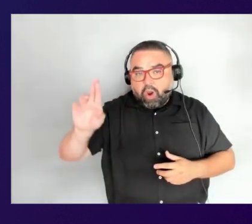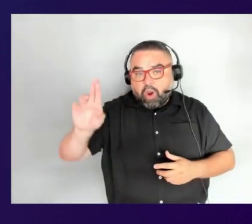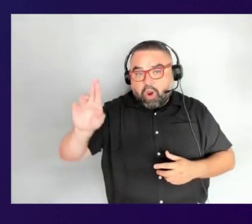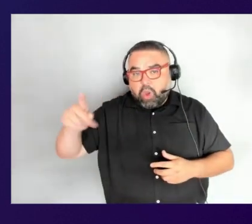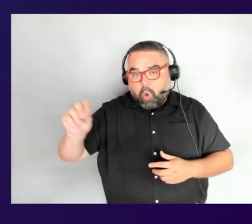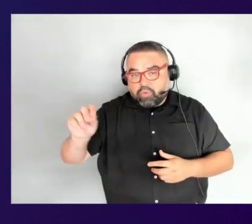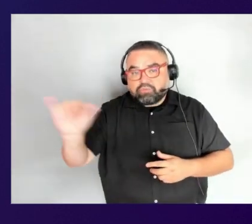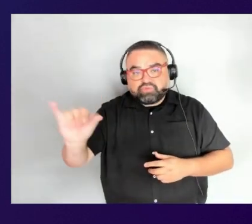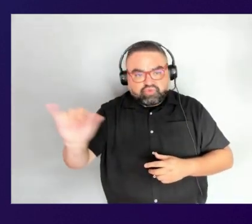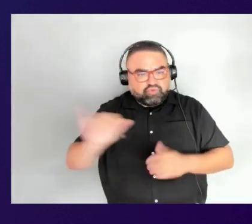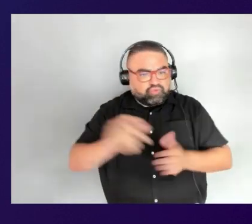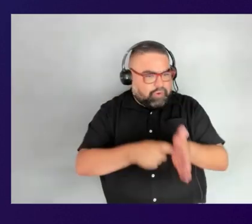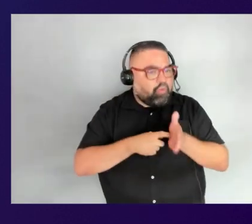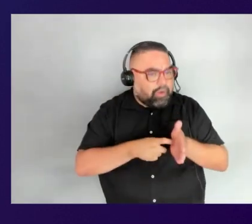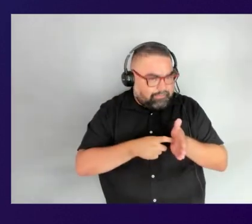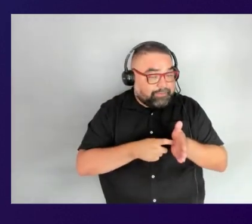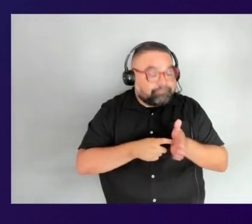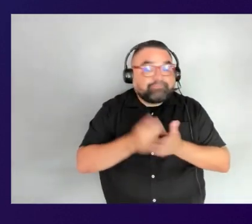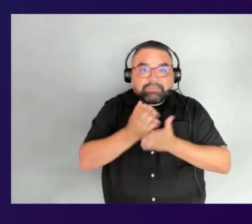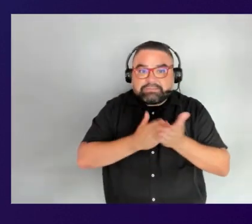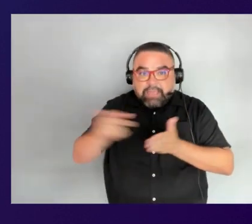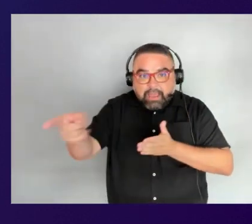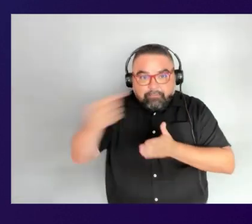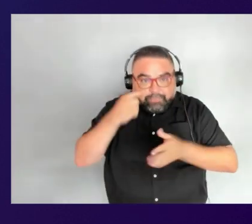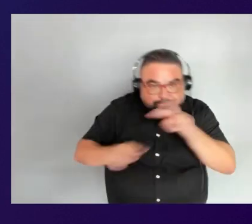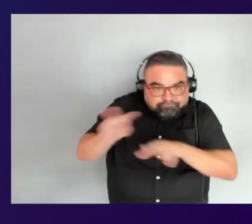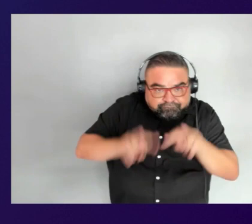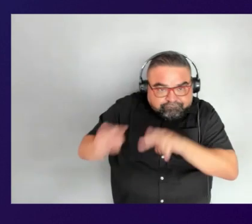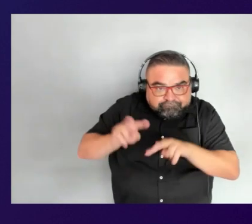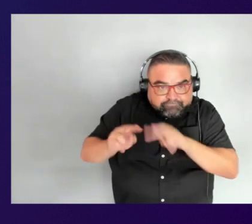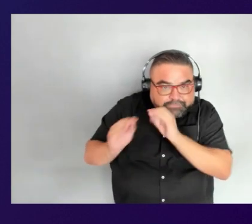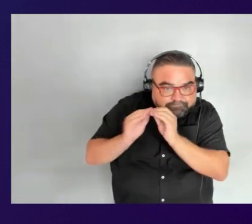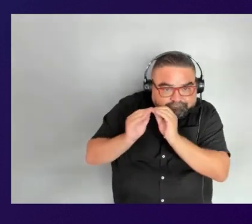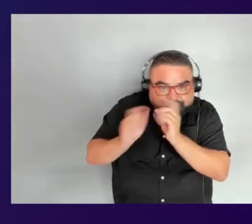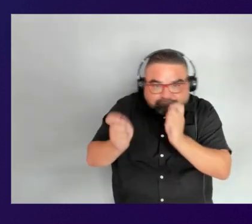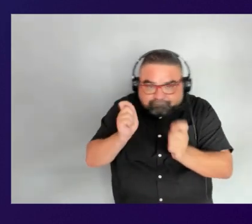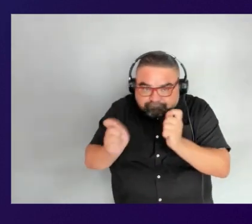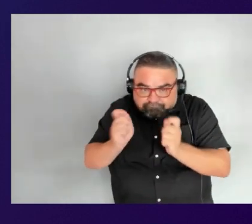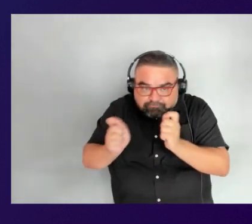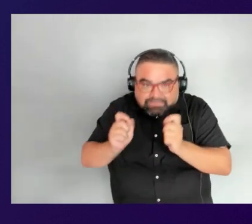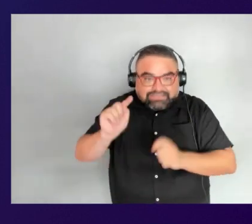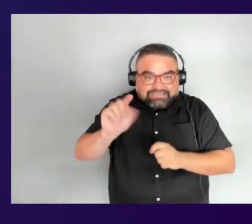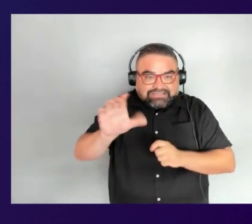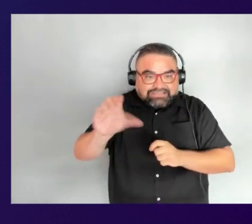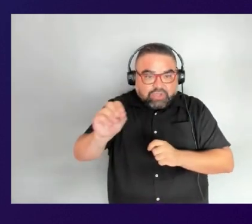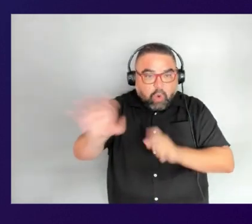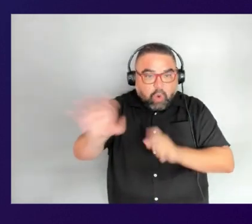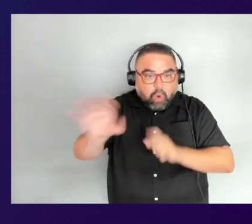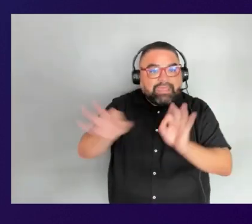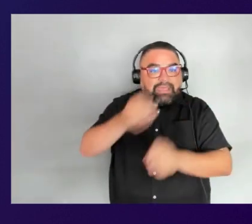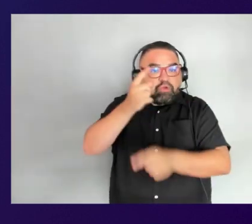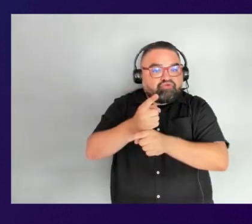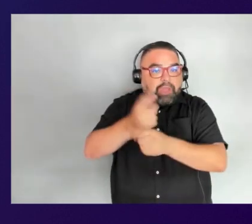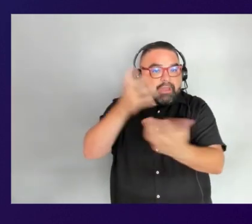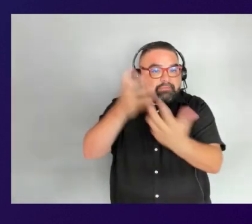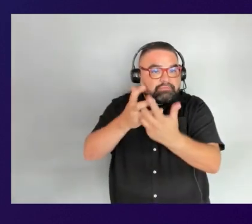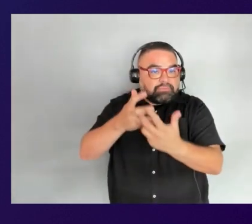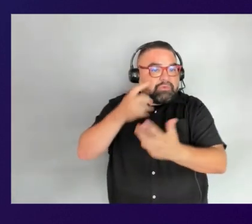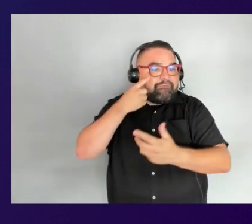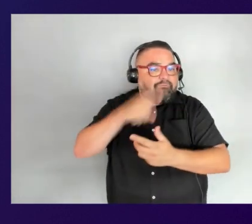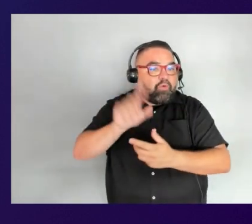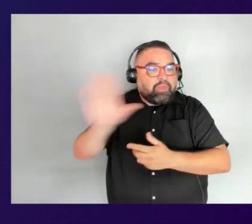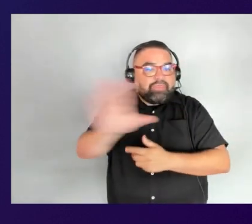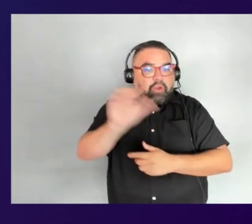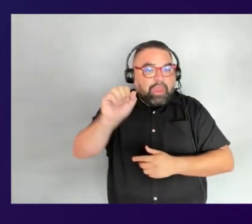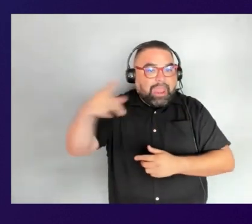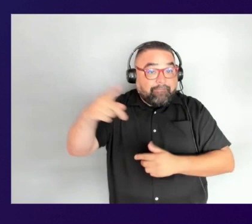to help fine-tune and optimize their TCO by being able to choose just the right amount of storage they need for their application, and then grow and scale with